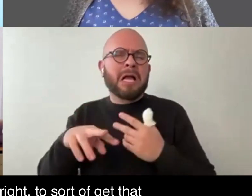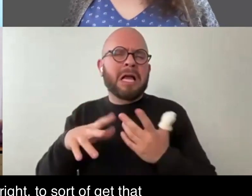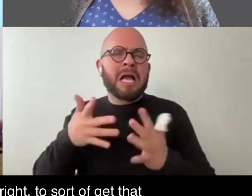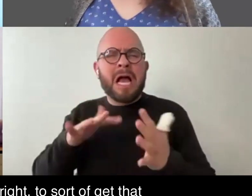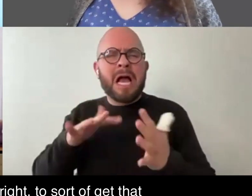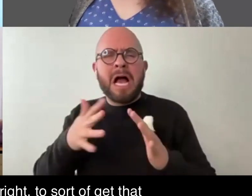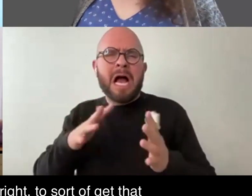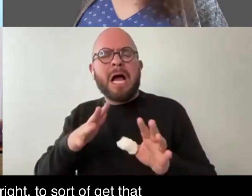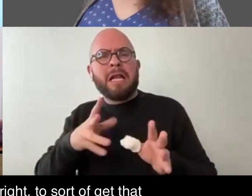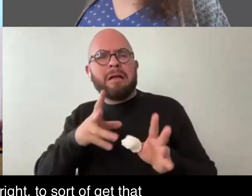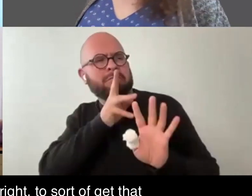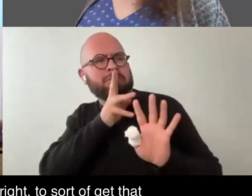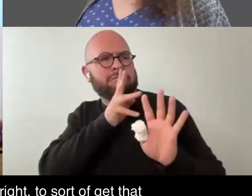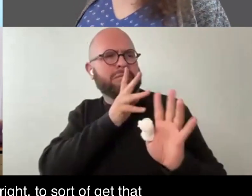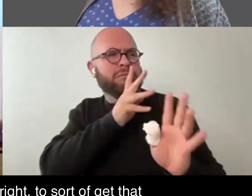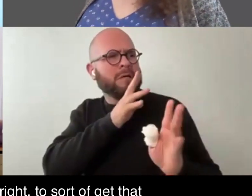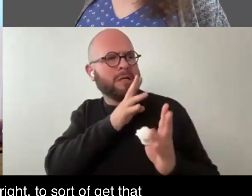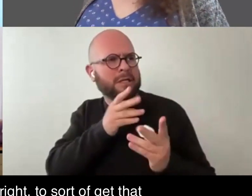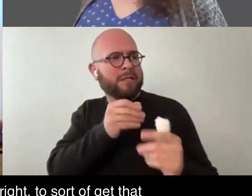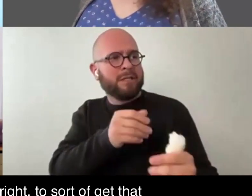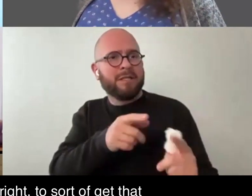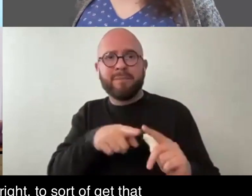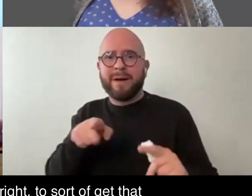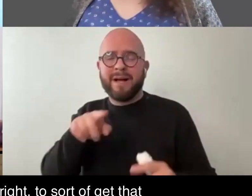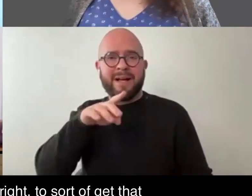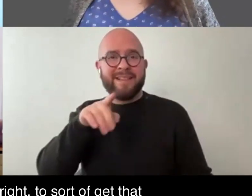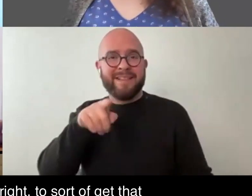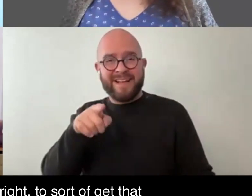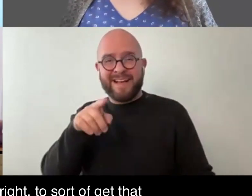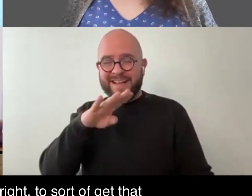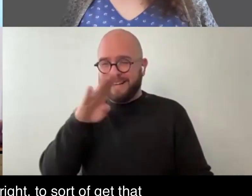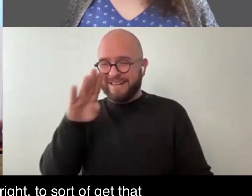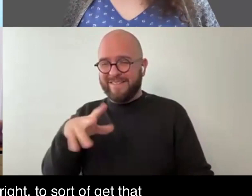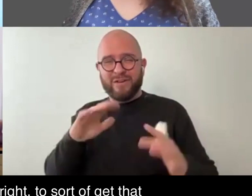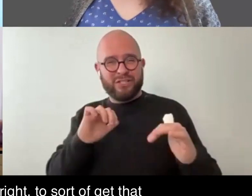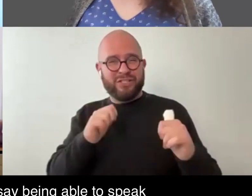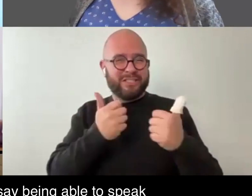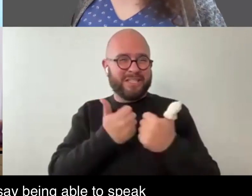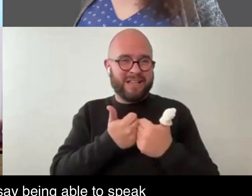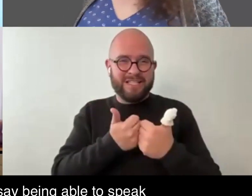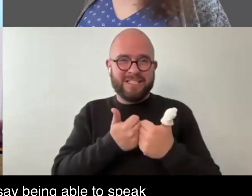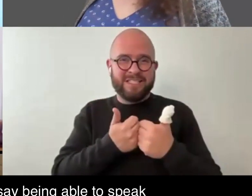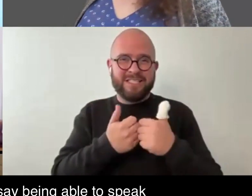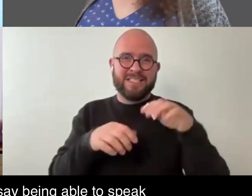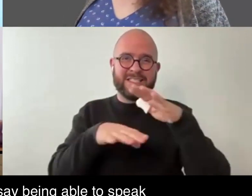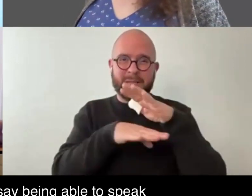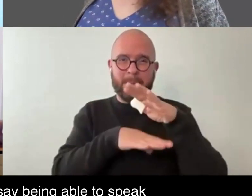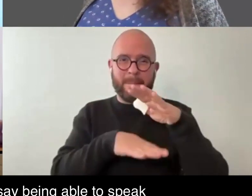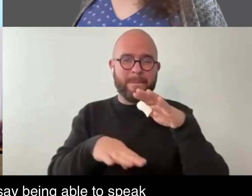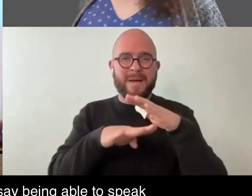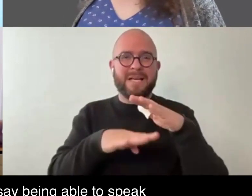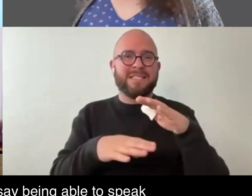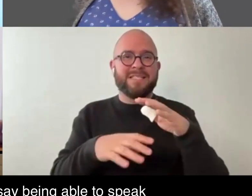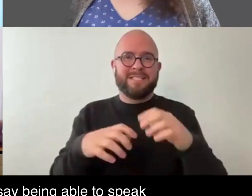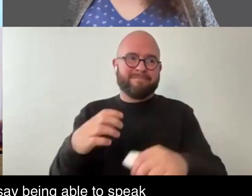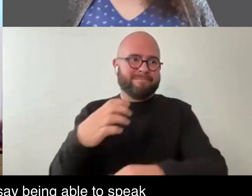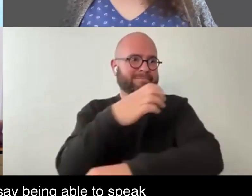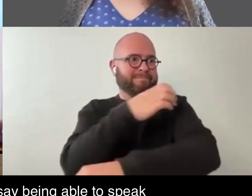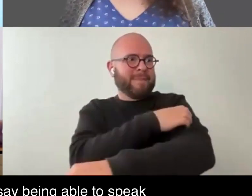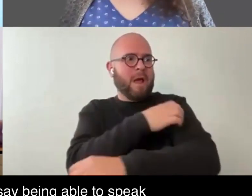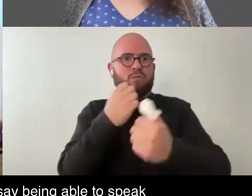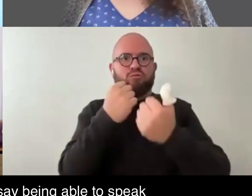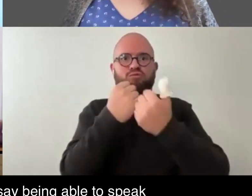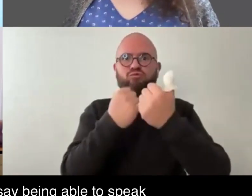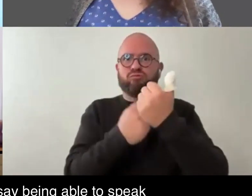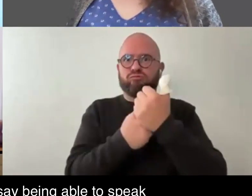never challenges the basic fundamental power structures that say being